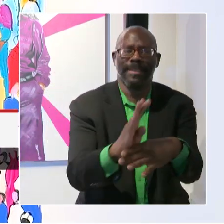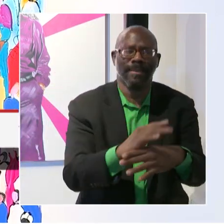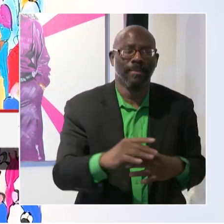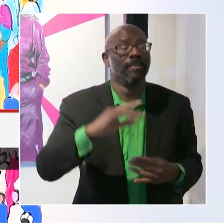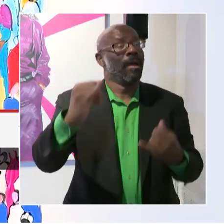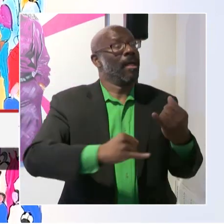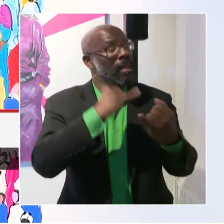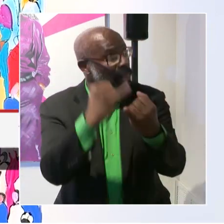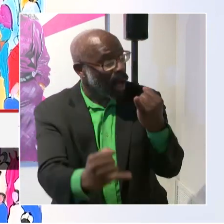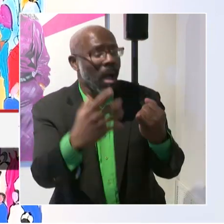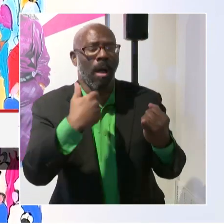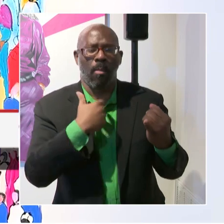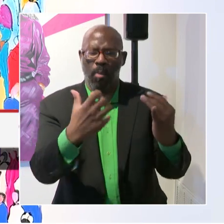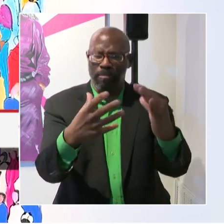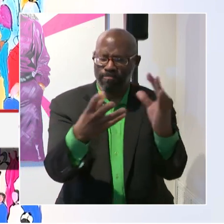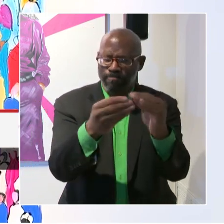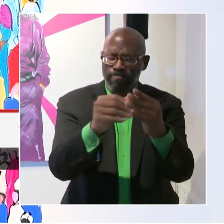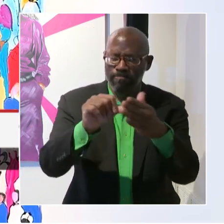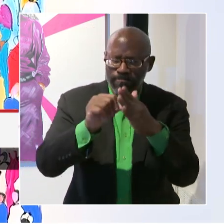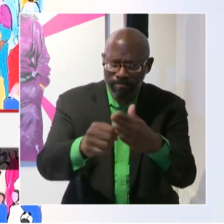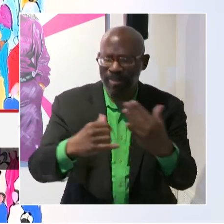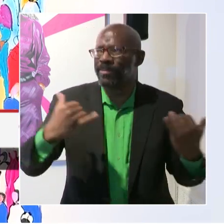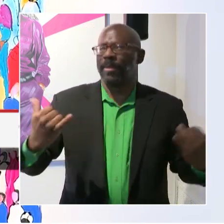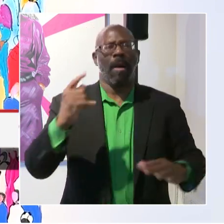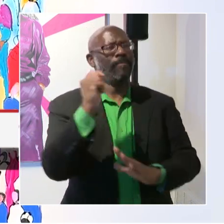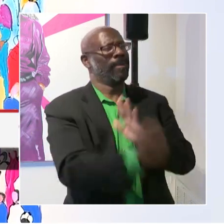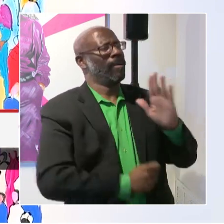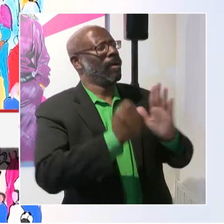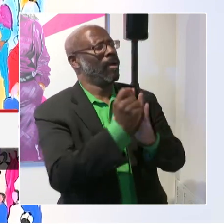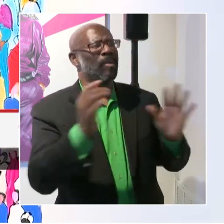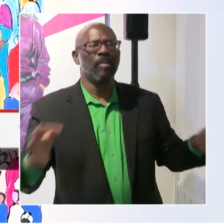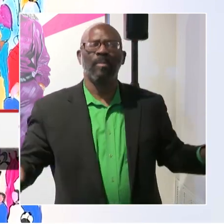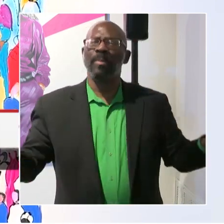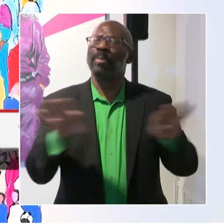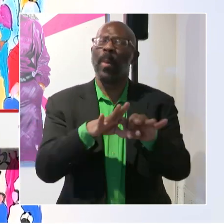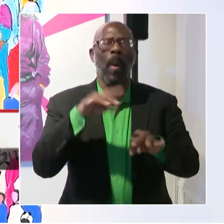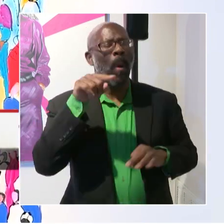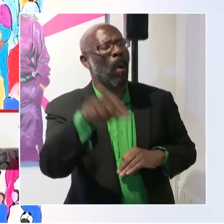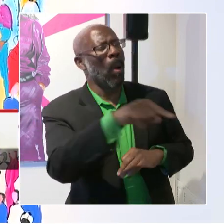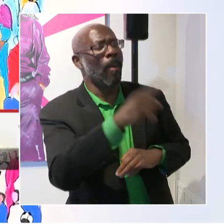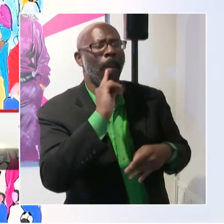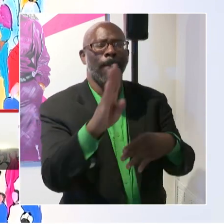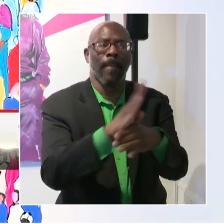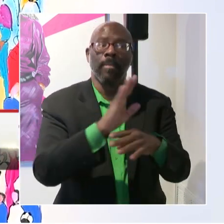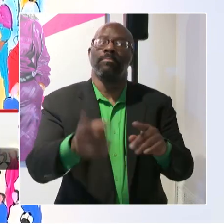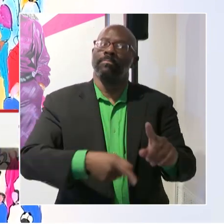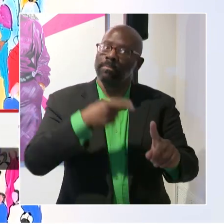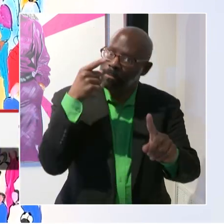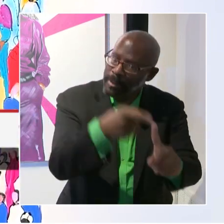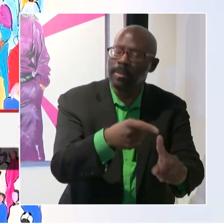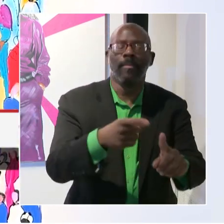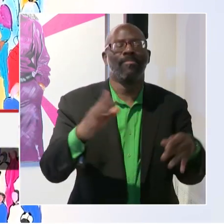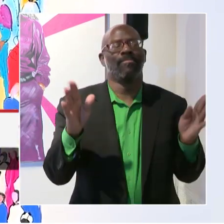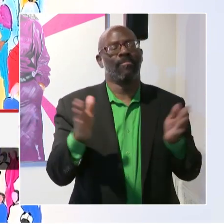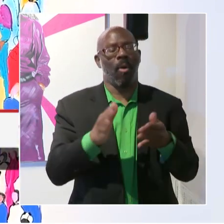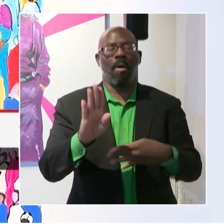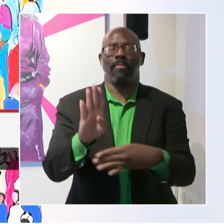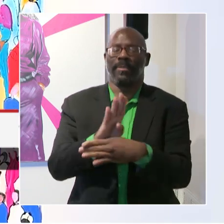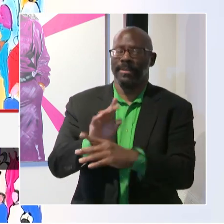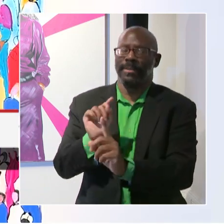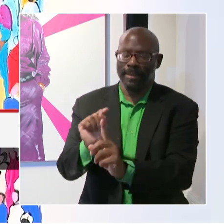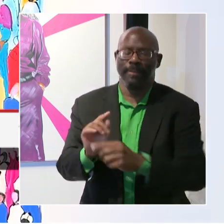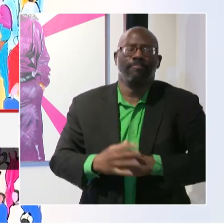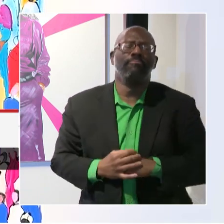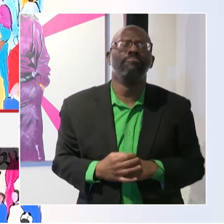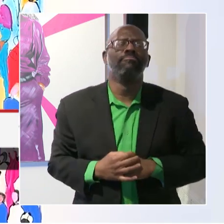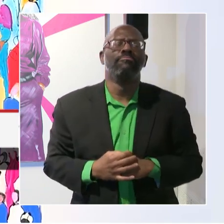time of year is, not just to all of our retail businesses, but particularly to small businesses. Mayor Bowser has been encouraging all of us to shop